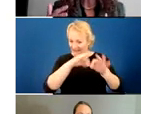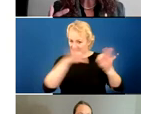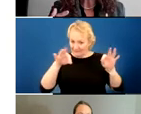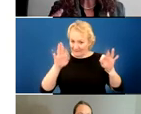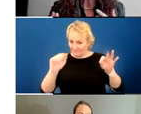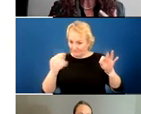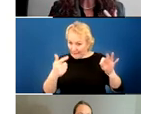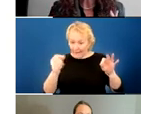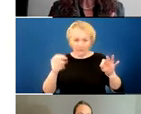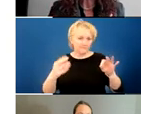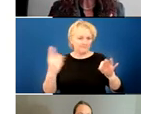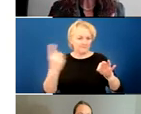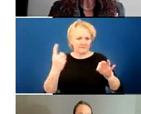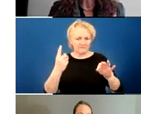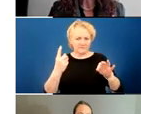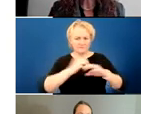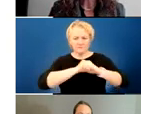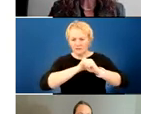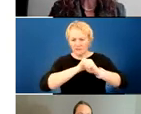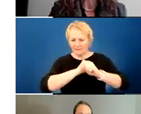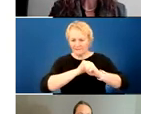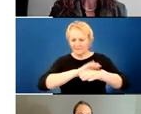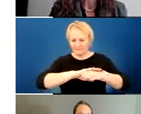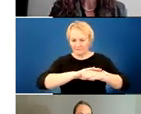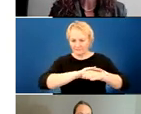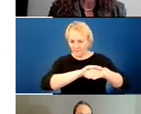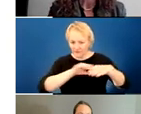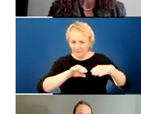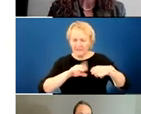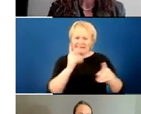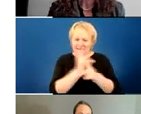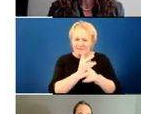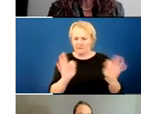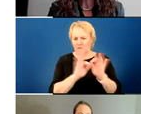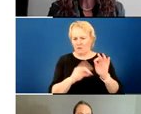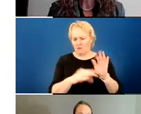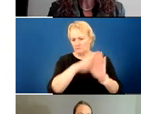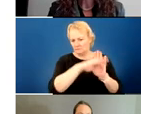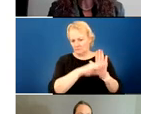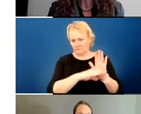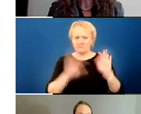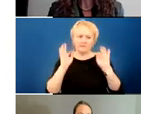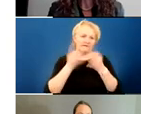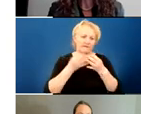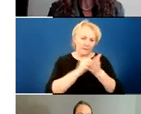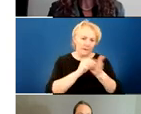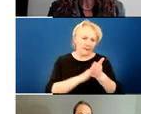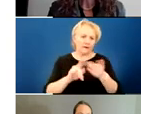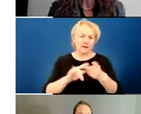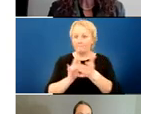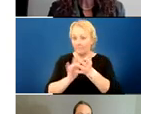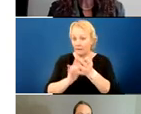in some sort of protective cover, keeping some of these documents. So family records, medical